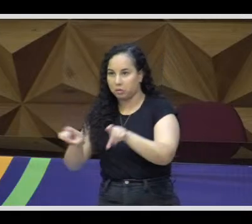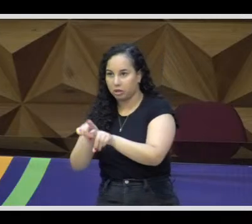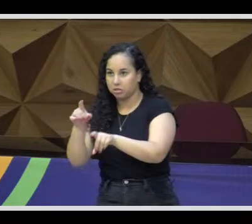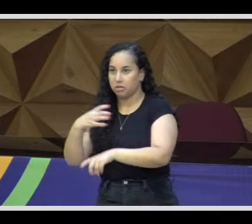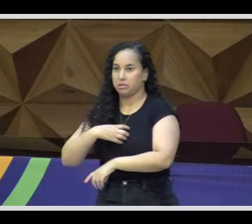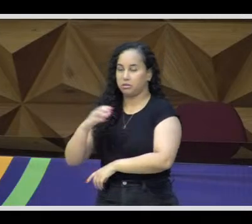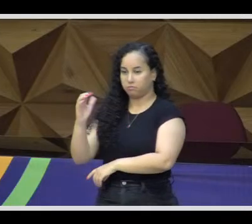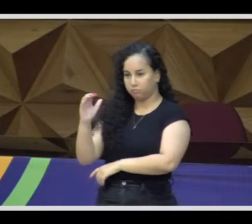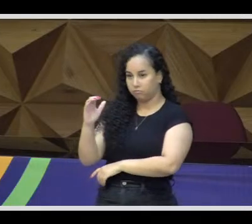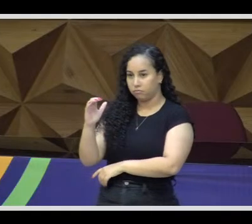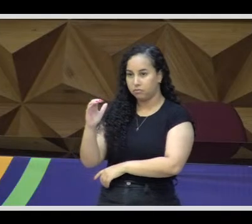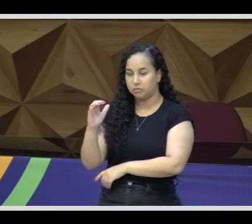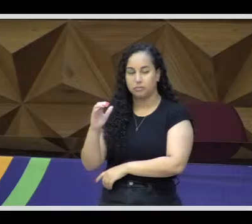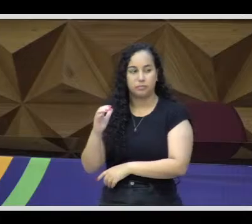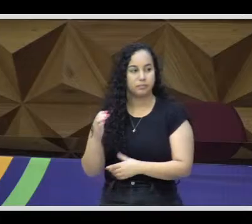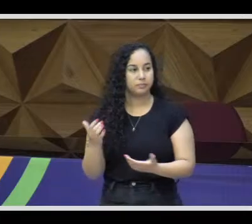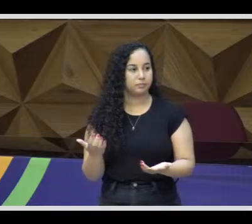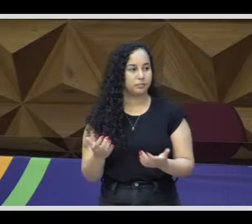have